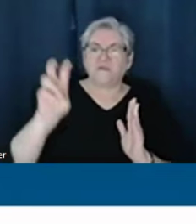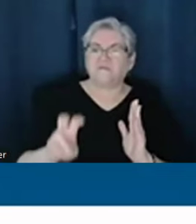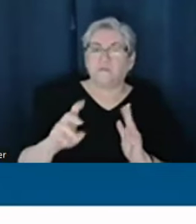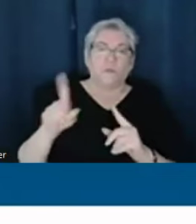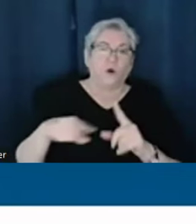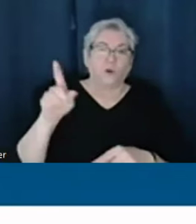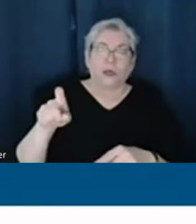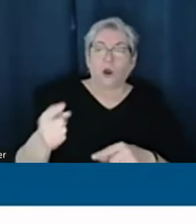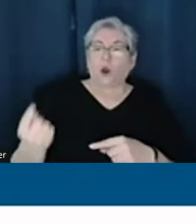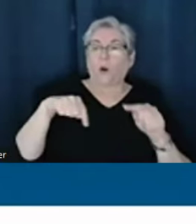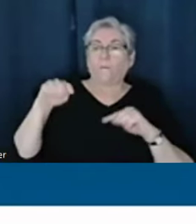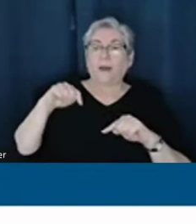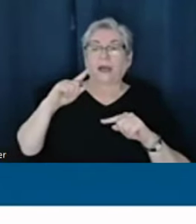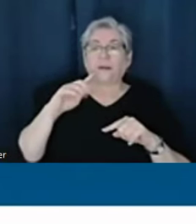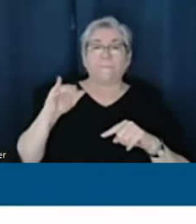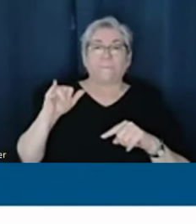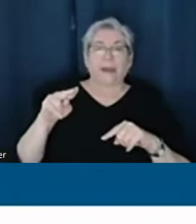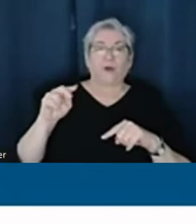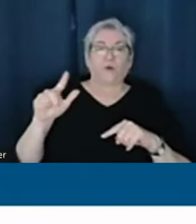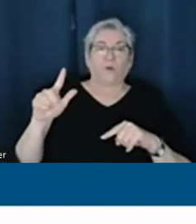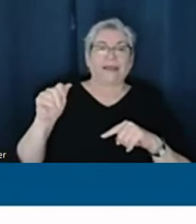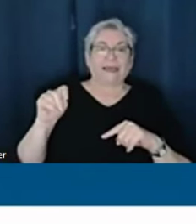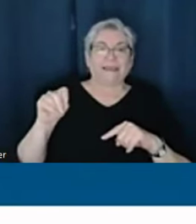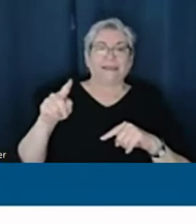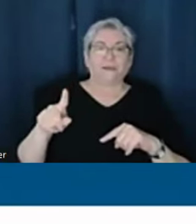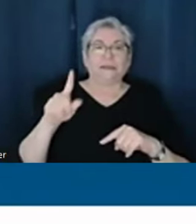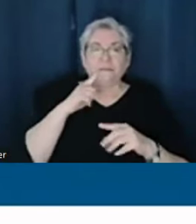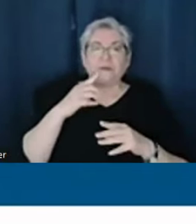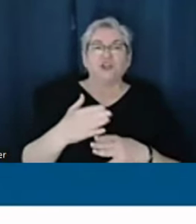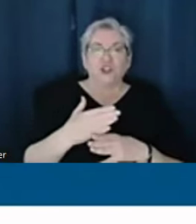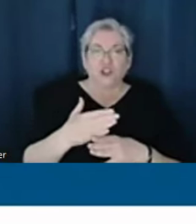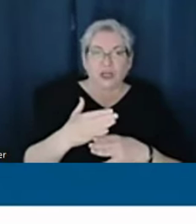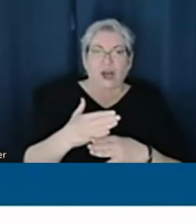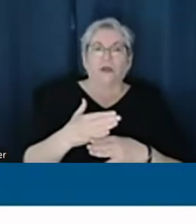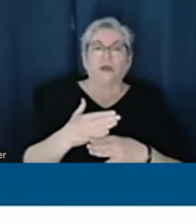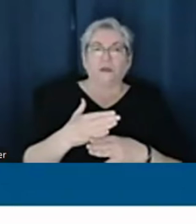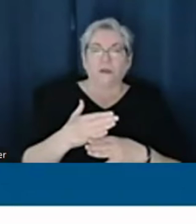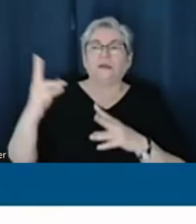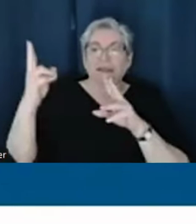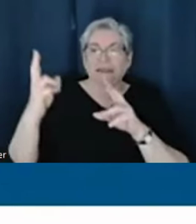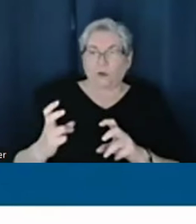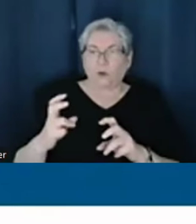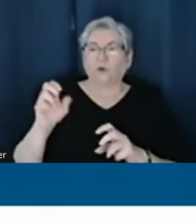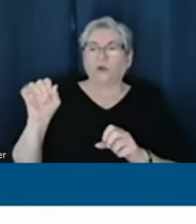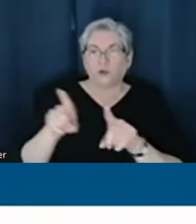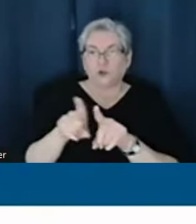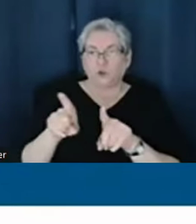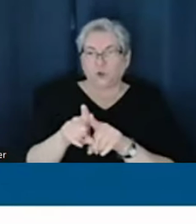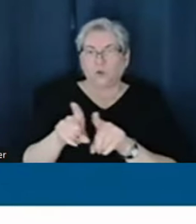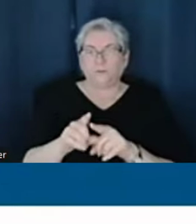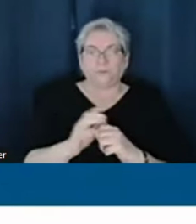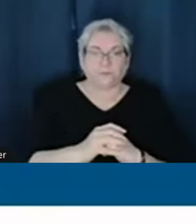main toolkit. This can be shared, it can be downloaded as well. So